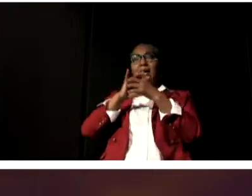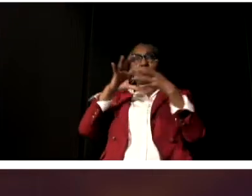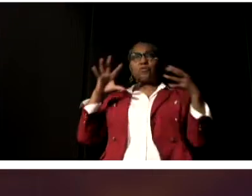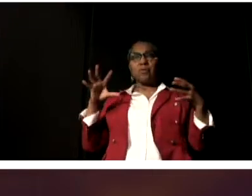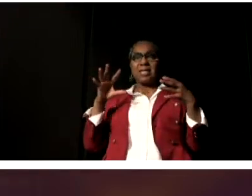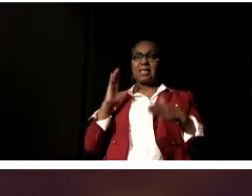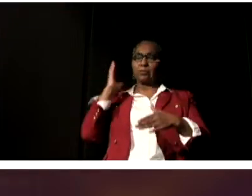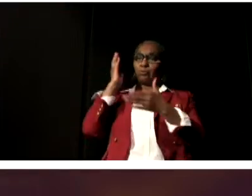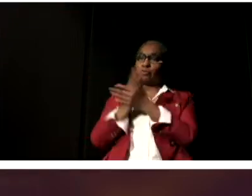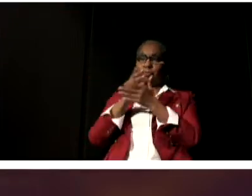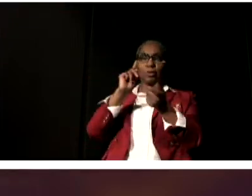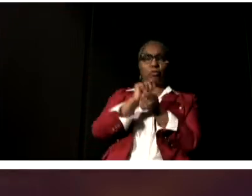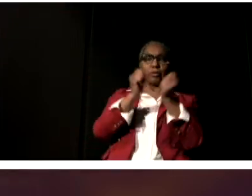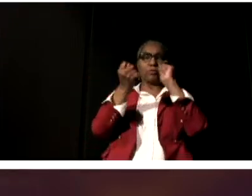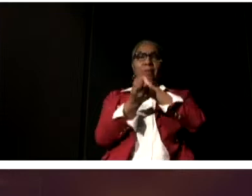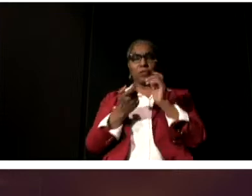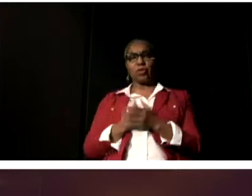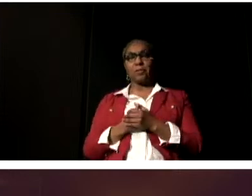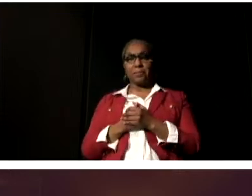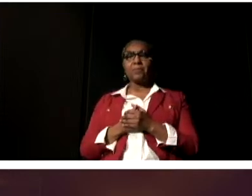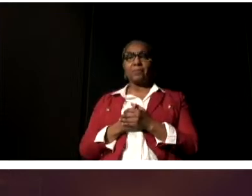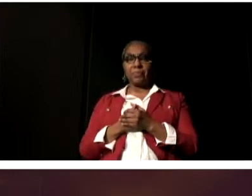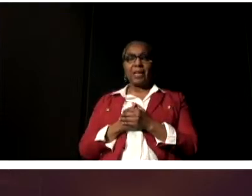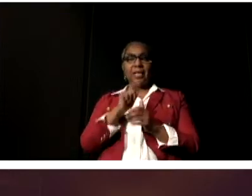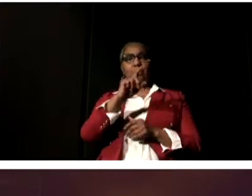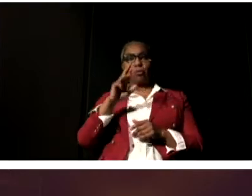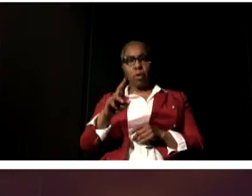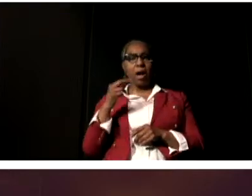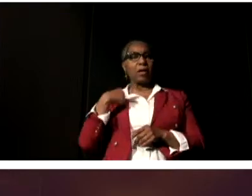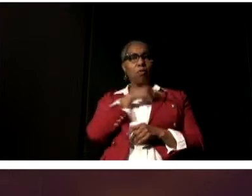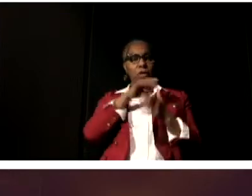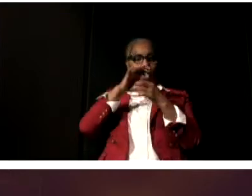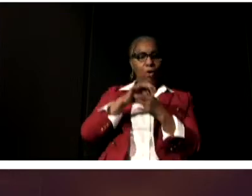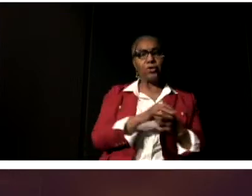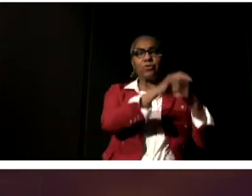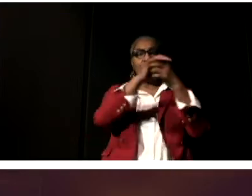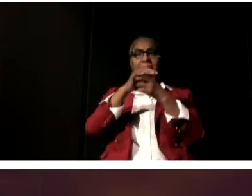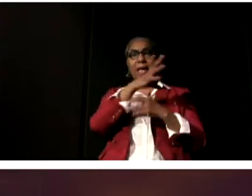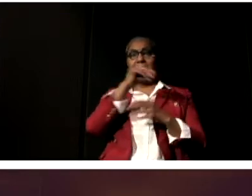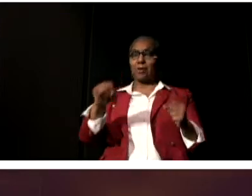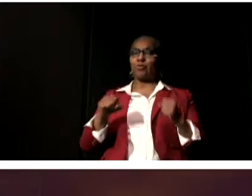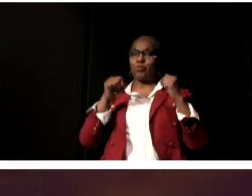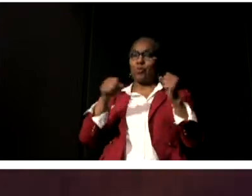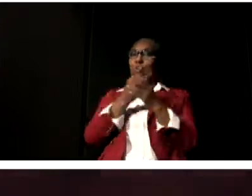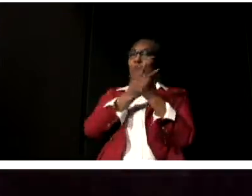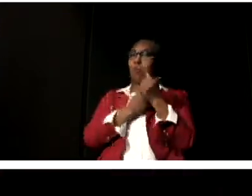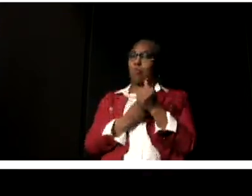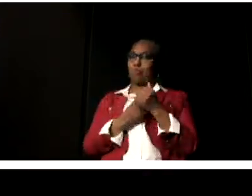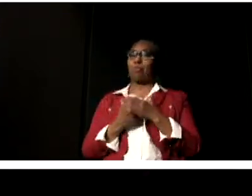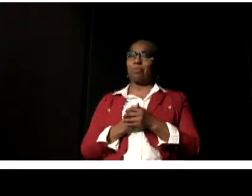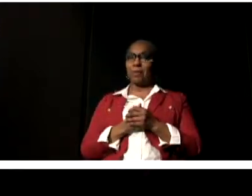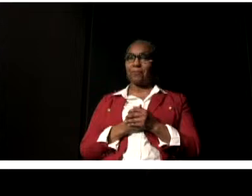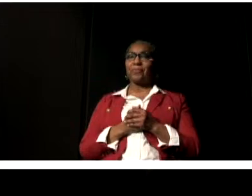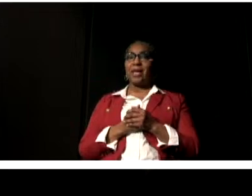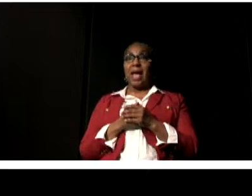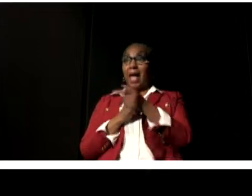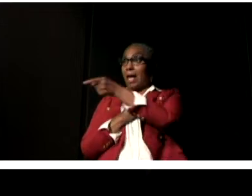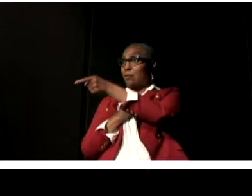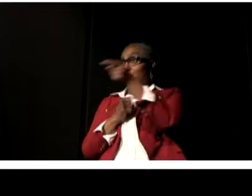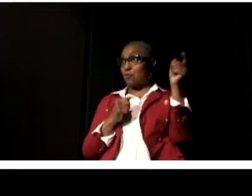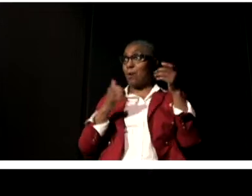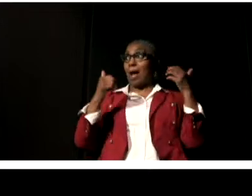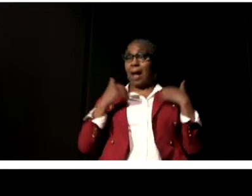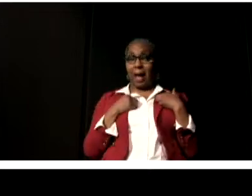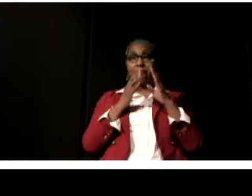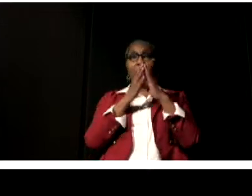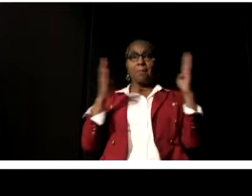stifle transformation. Little Rock, we are united and strong. And you have